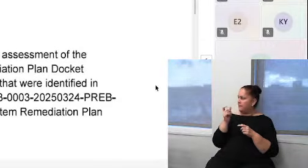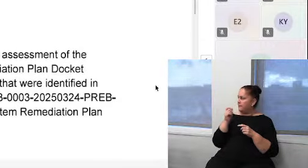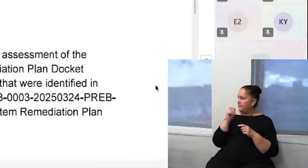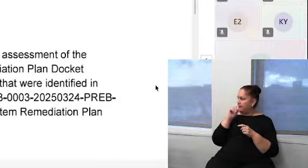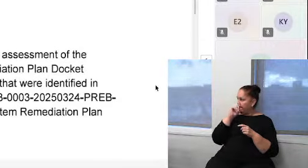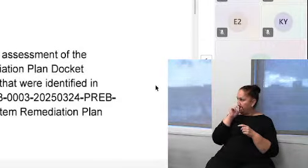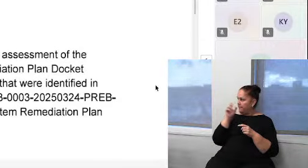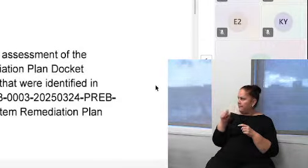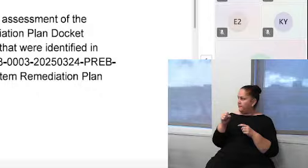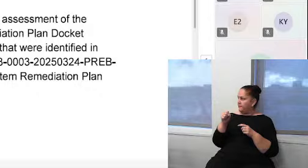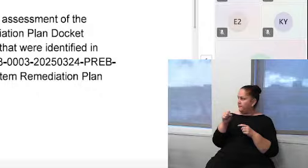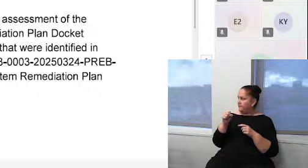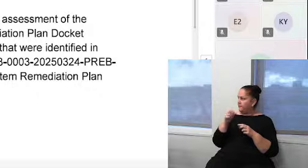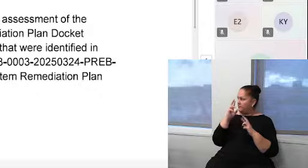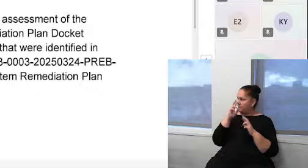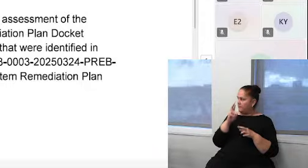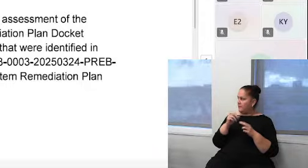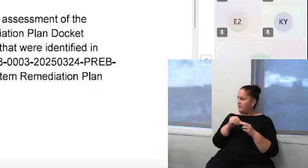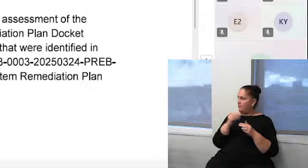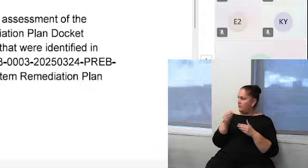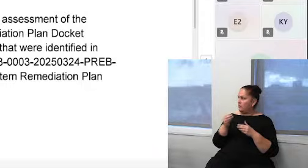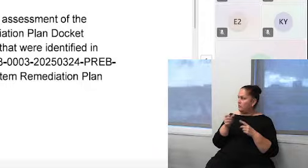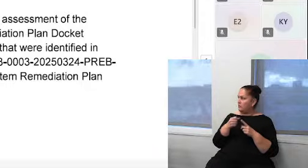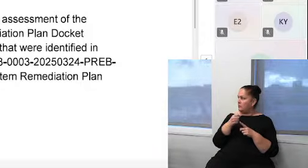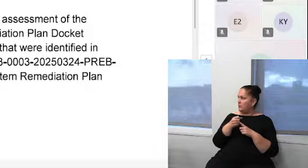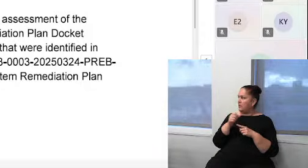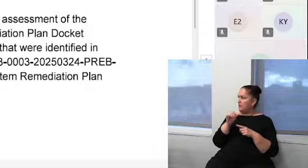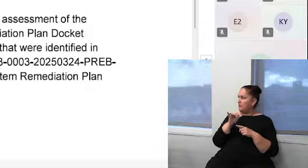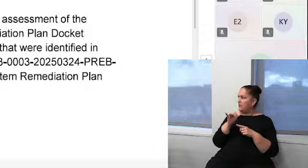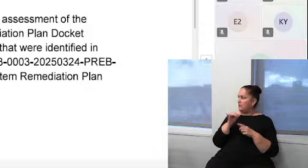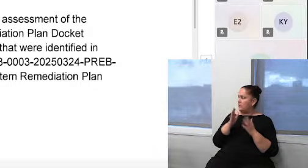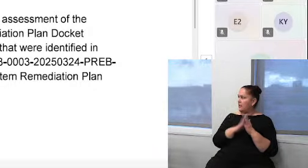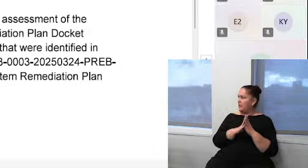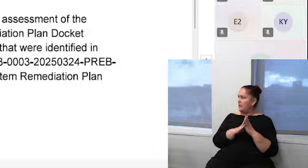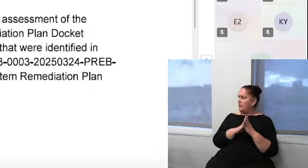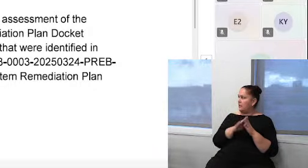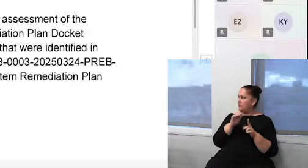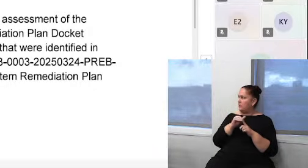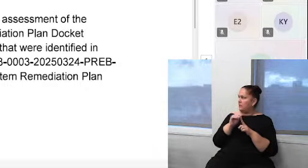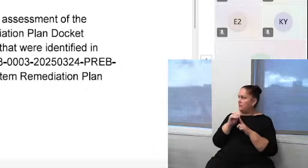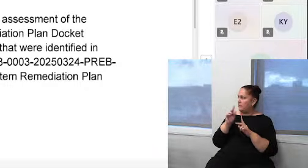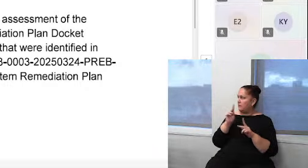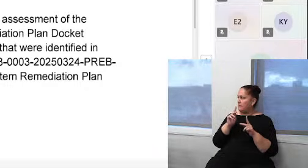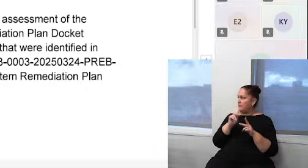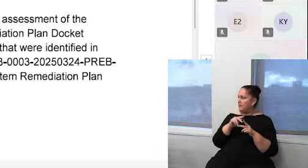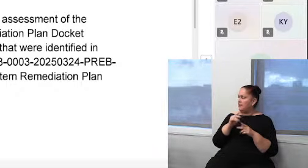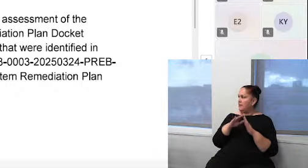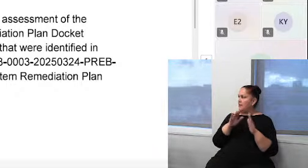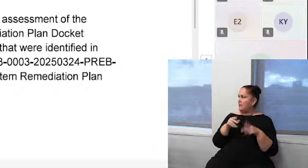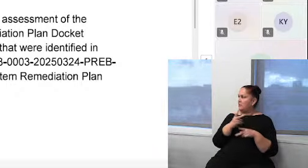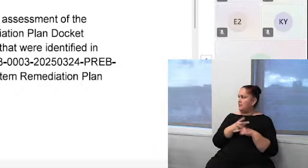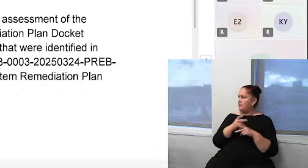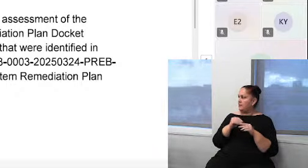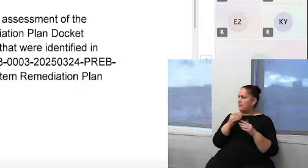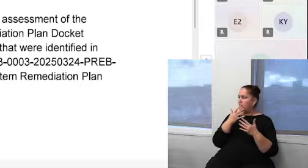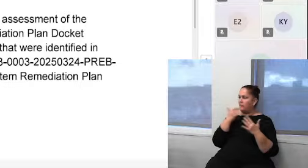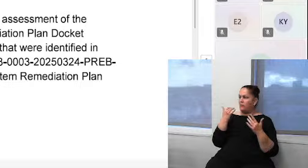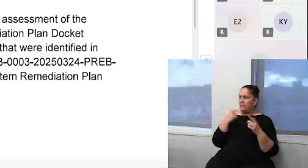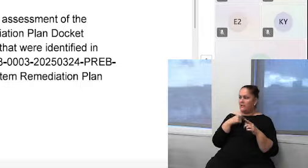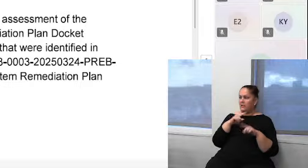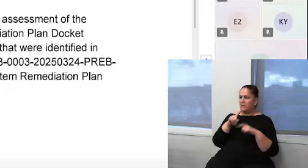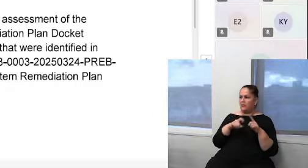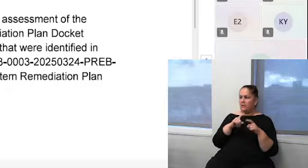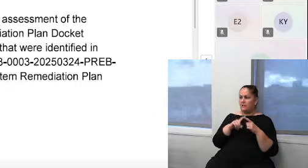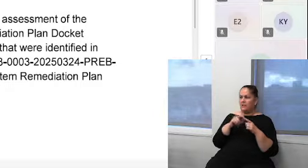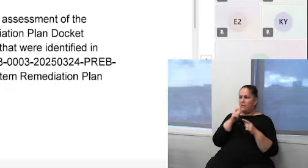understand that part. Thank you. Anything else? Yes, respectfully, I would move to strike and also ask that you remind the parties at the housekeeping session that there's